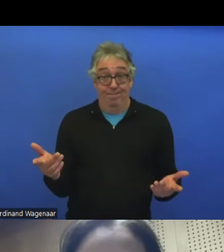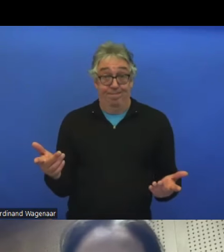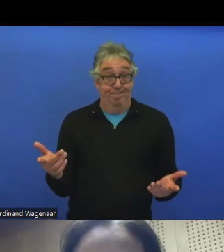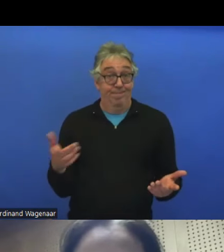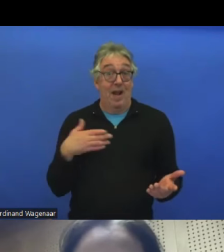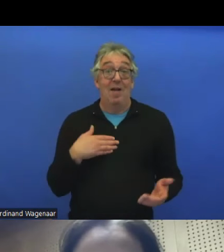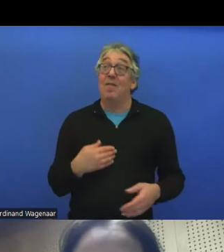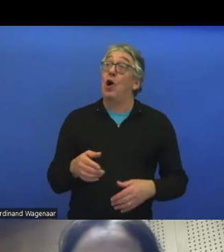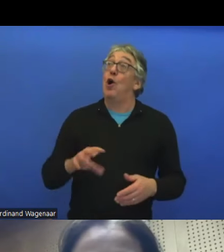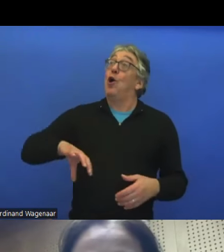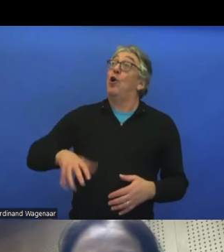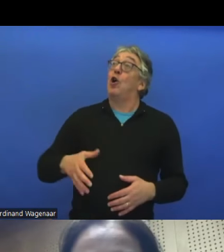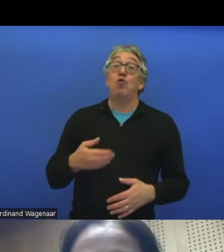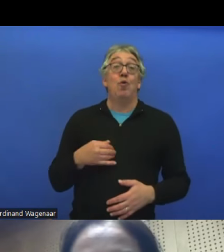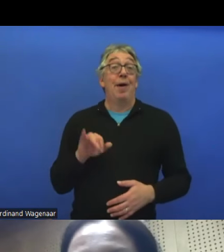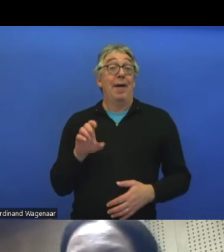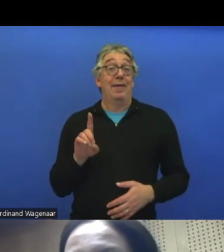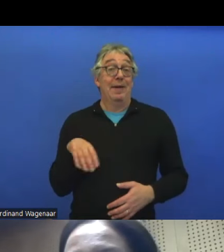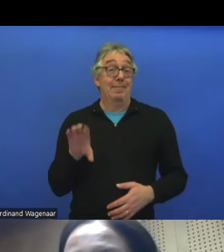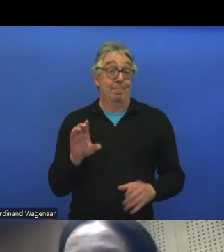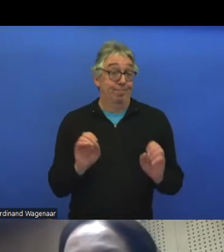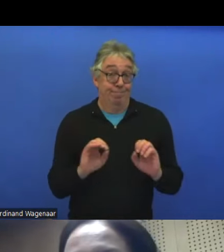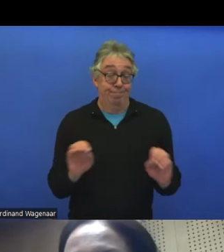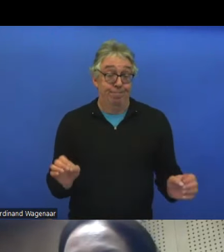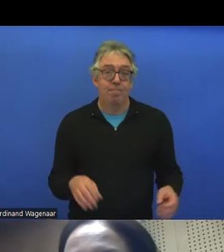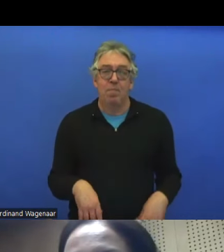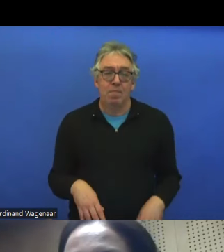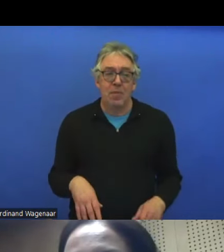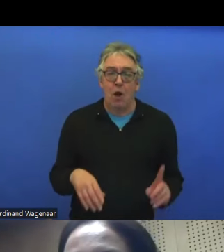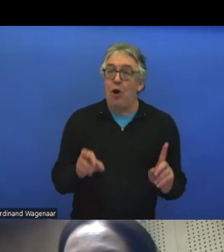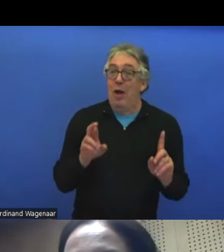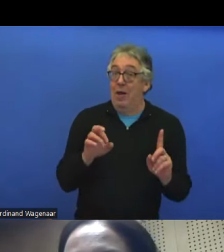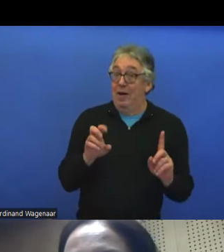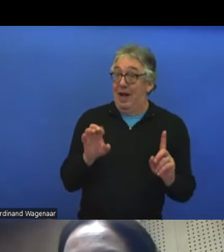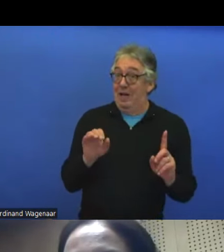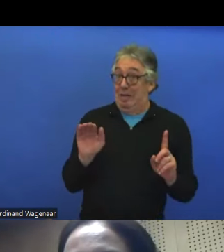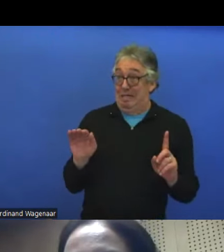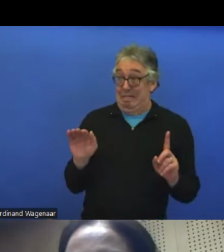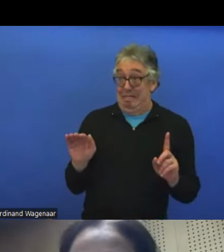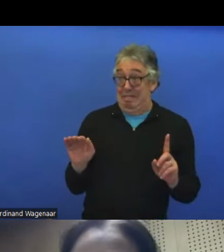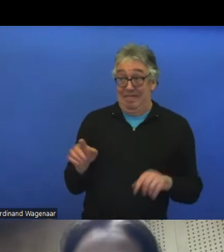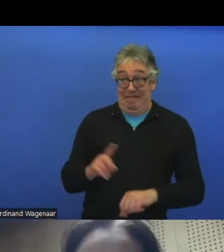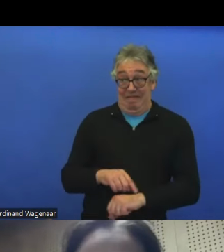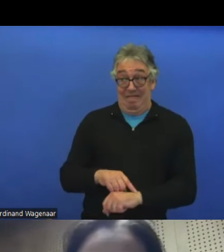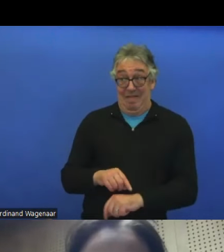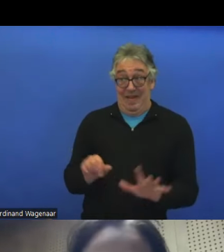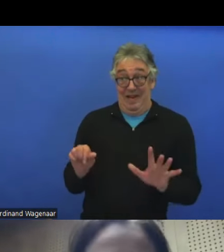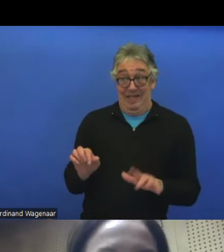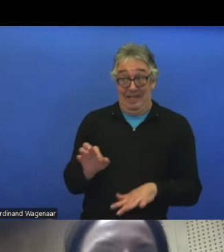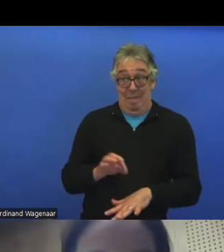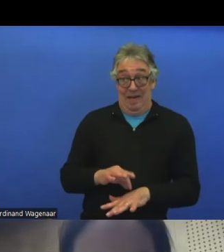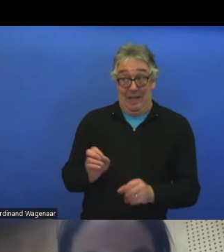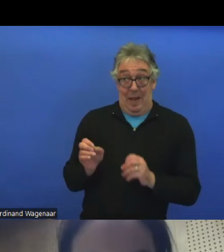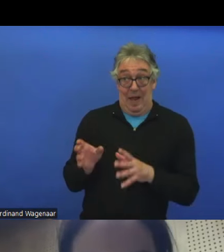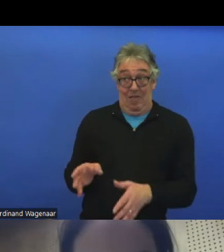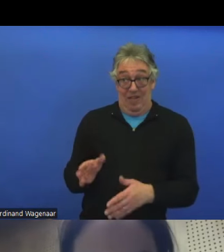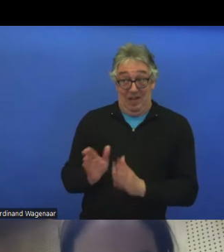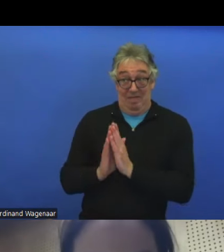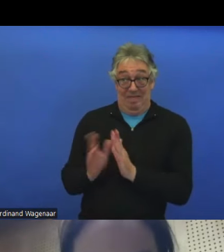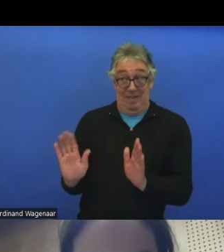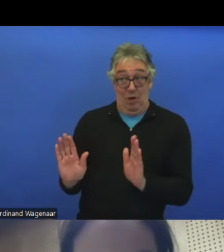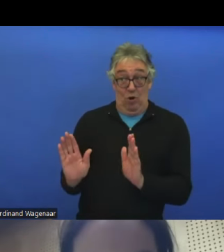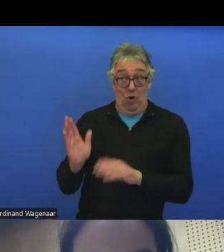Thank you. And just reminding, we have around 6 minutes, so maybe if you could wrap up in case